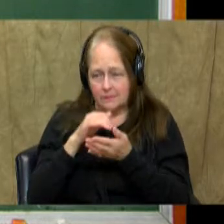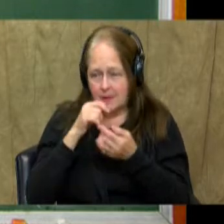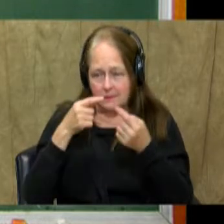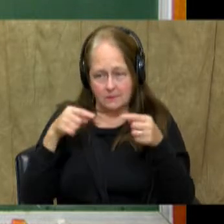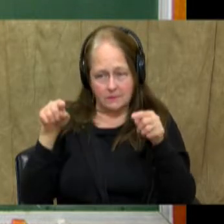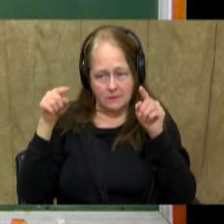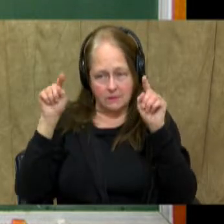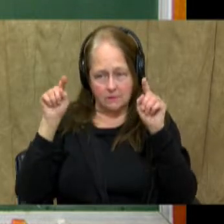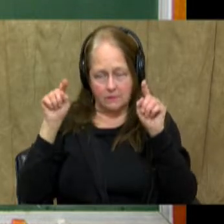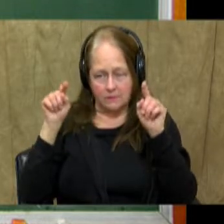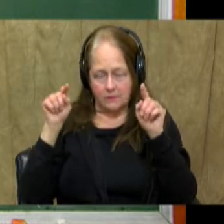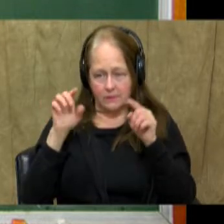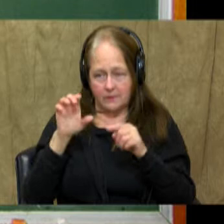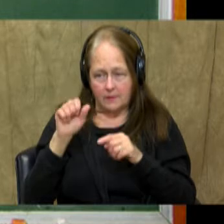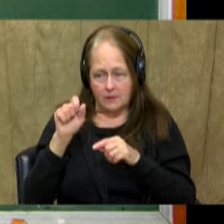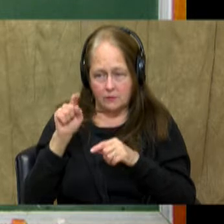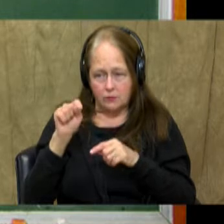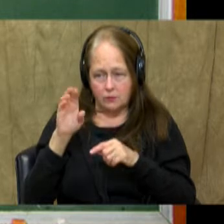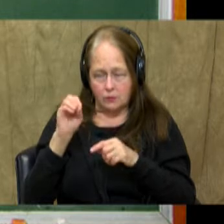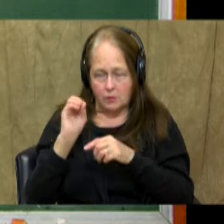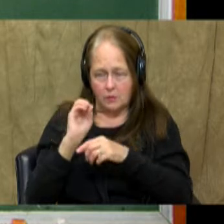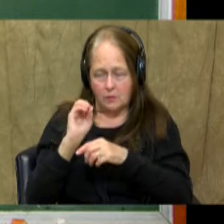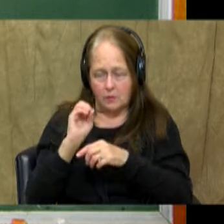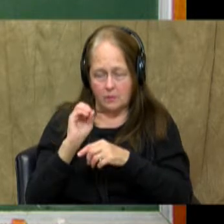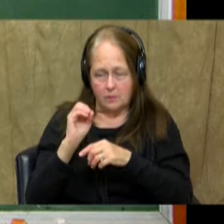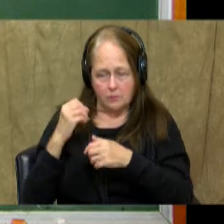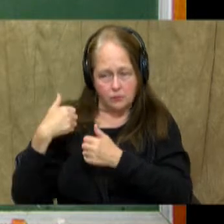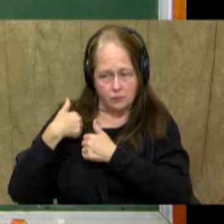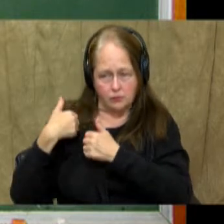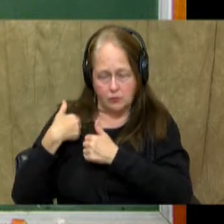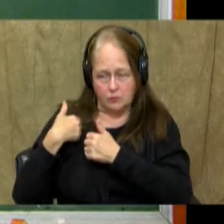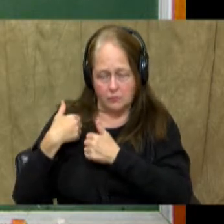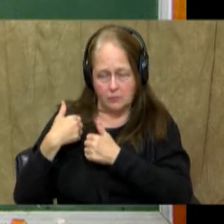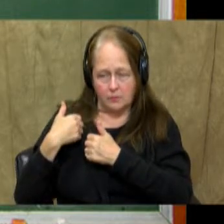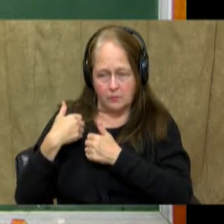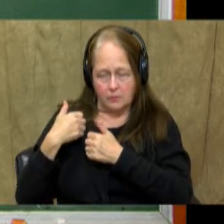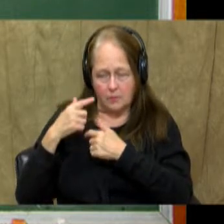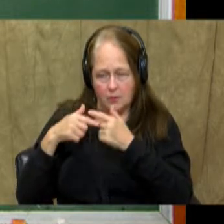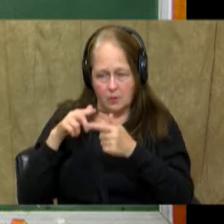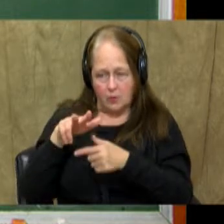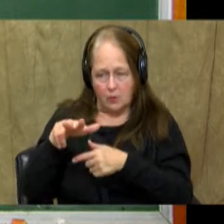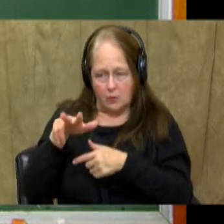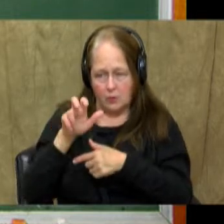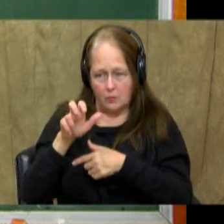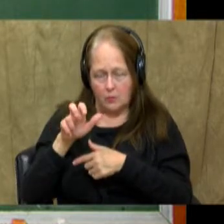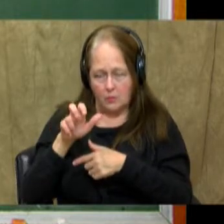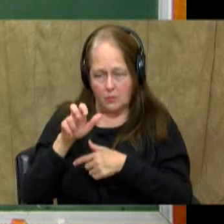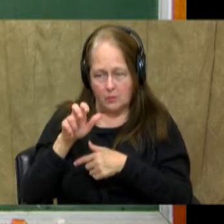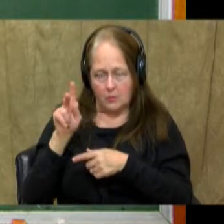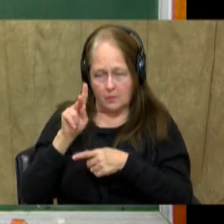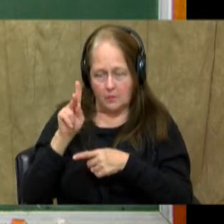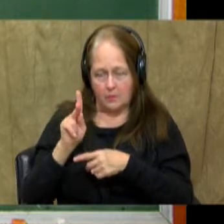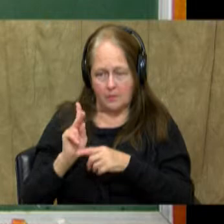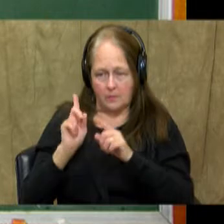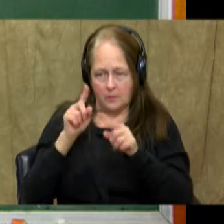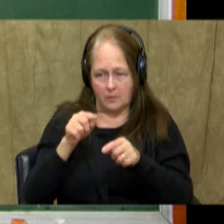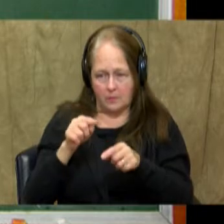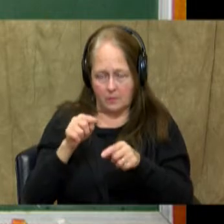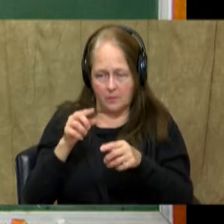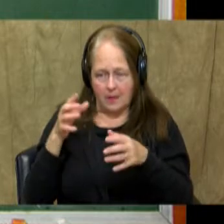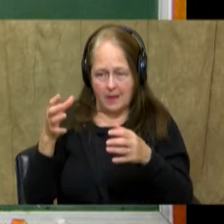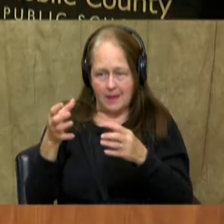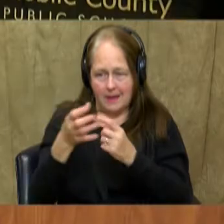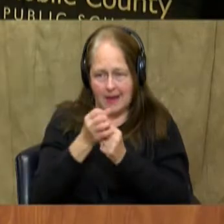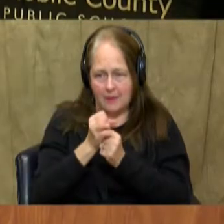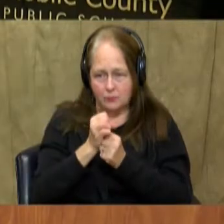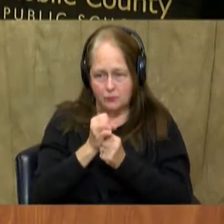attempt. Castro's forces quickly responded, and about 300 of the invaders were